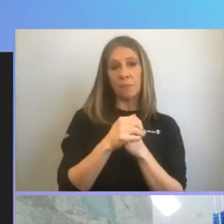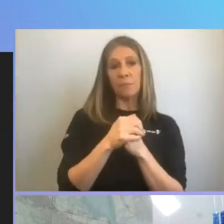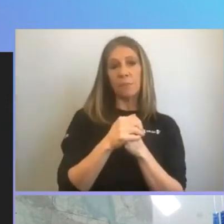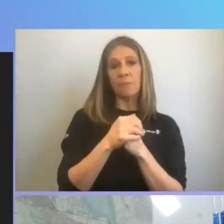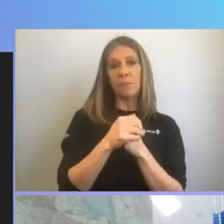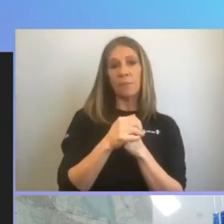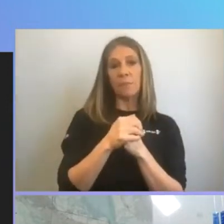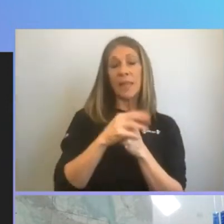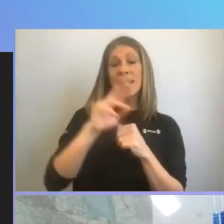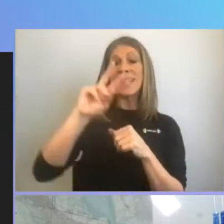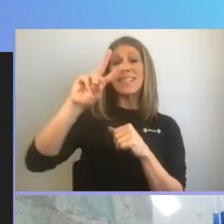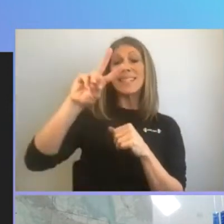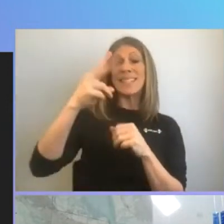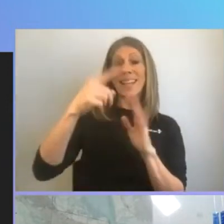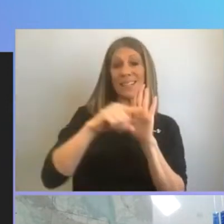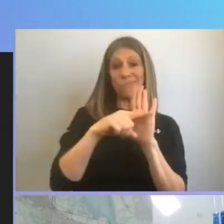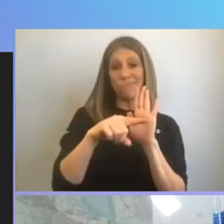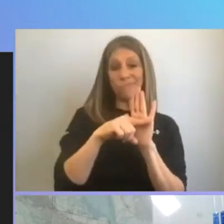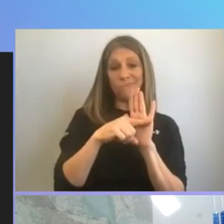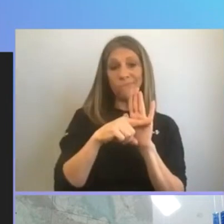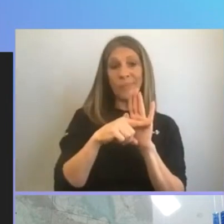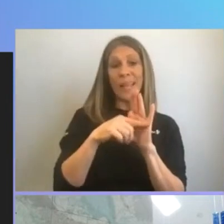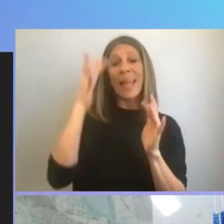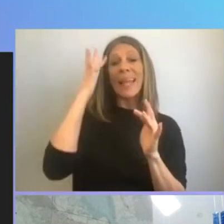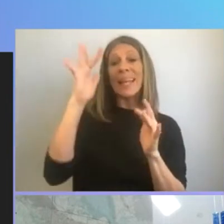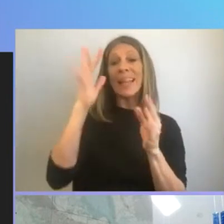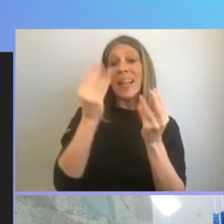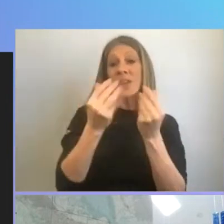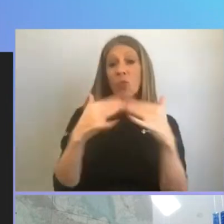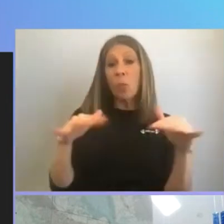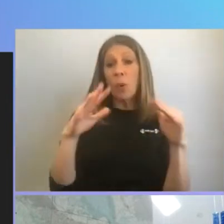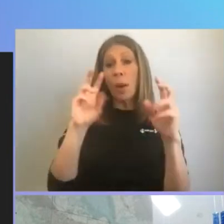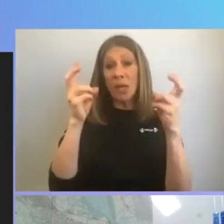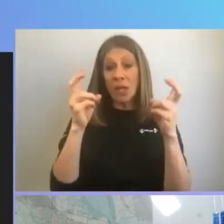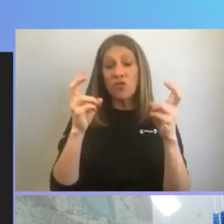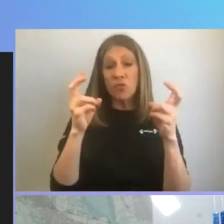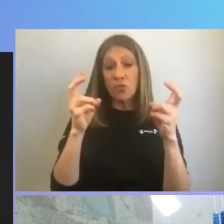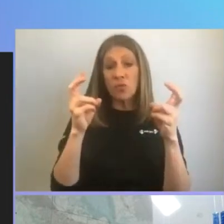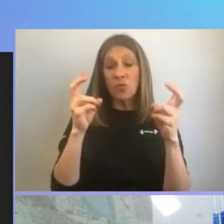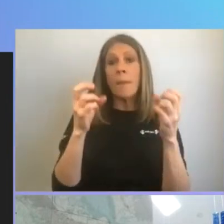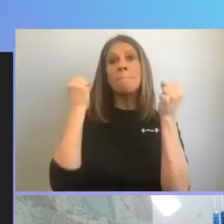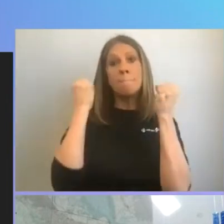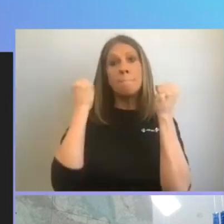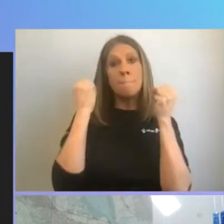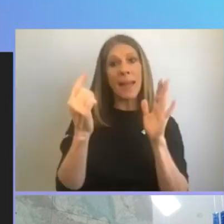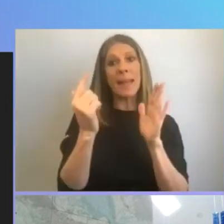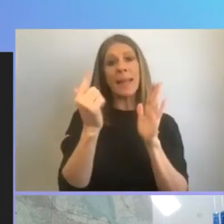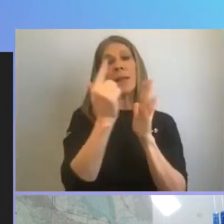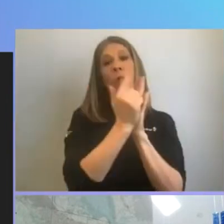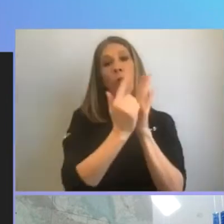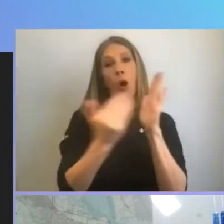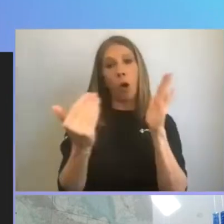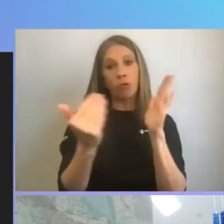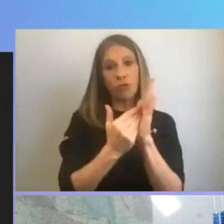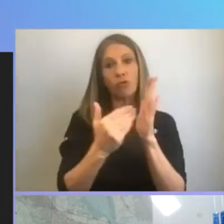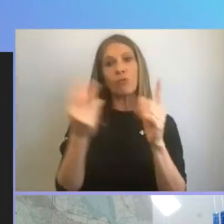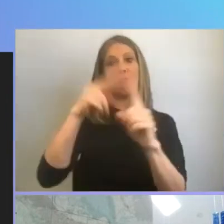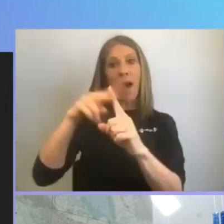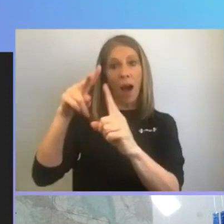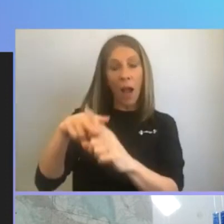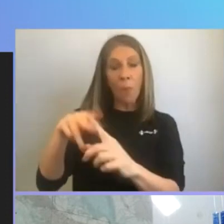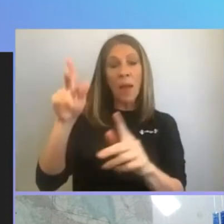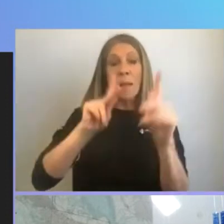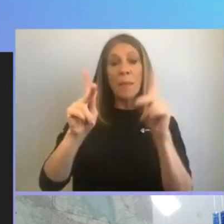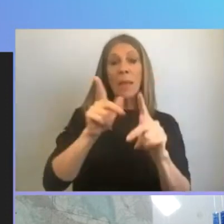on. Second drawback is intellectual property issues. There have already been lawsuits filed by the people